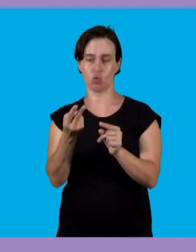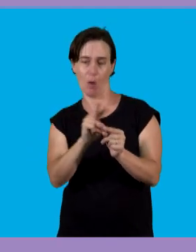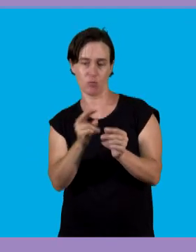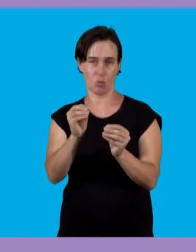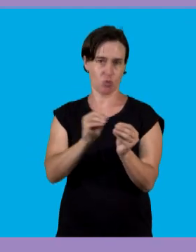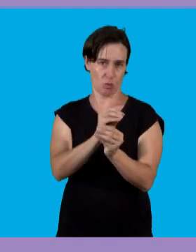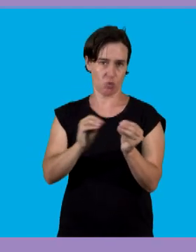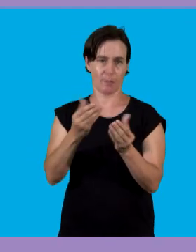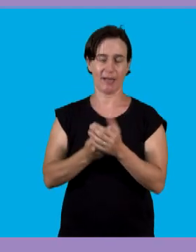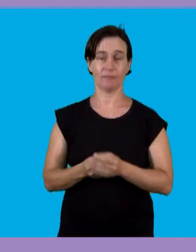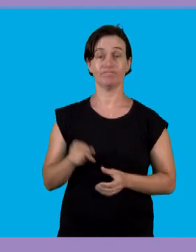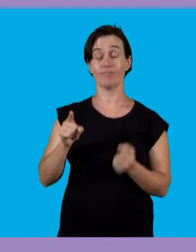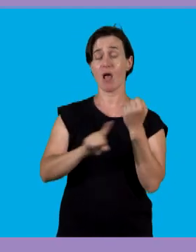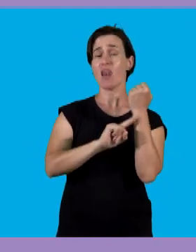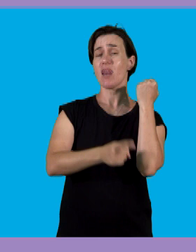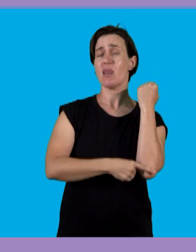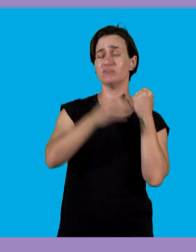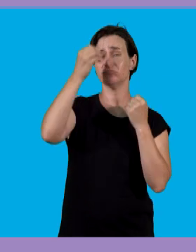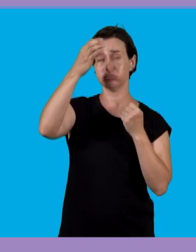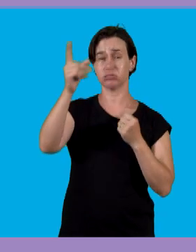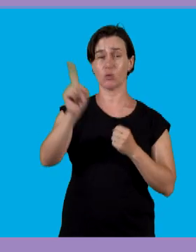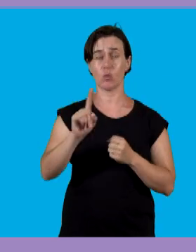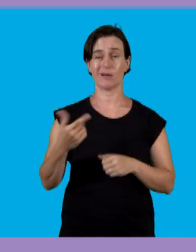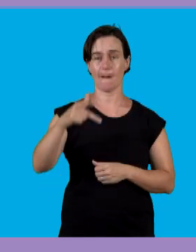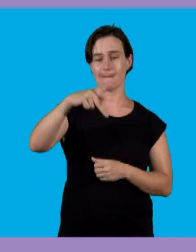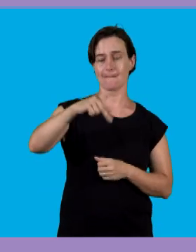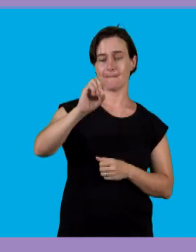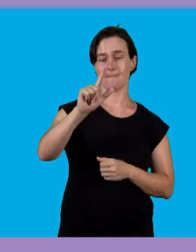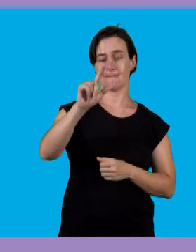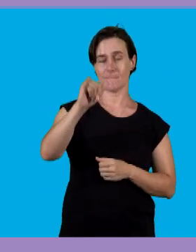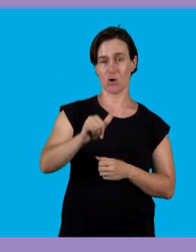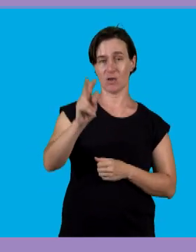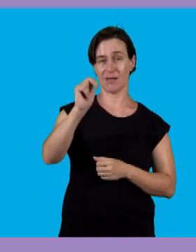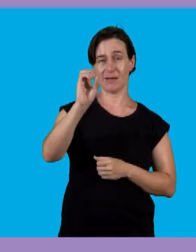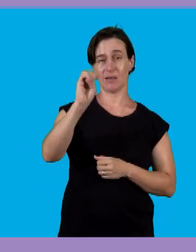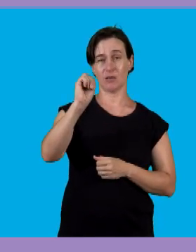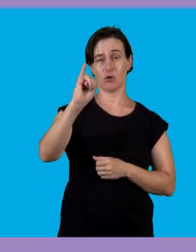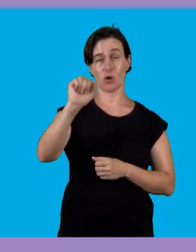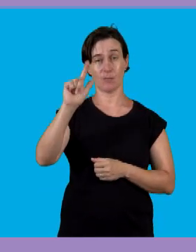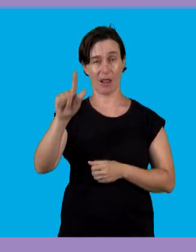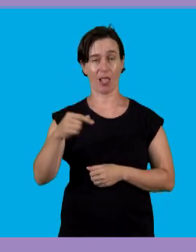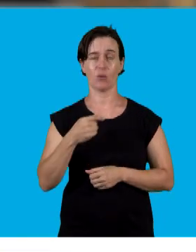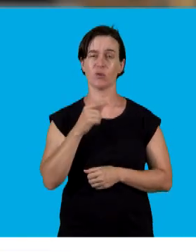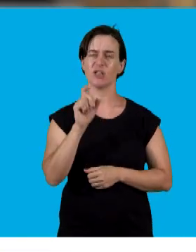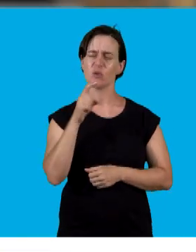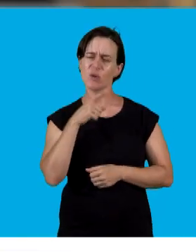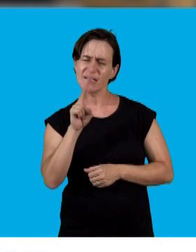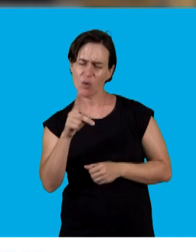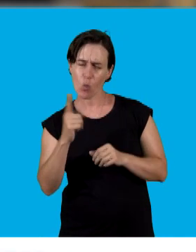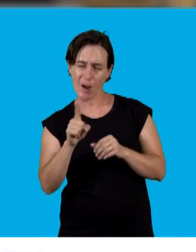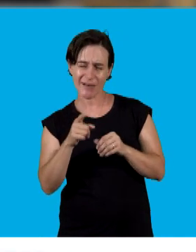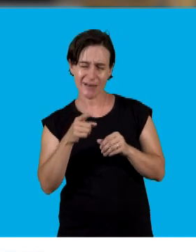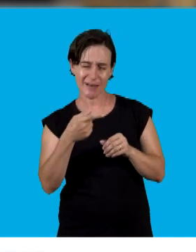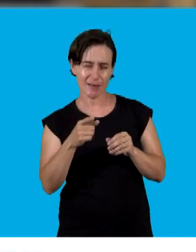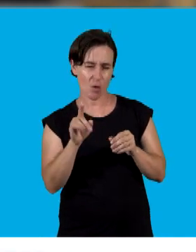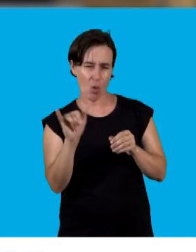last concept on our concept map, and that is the polynomials, where we are going to be looking at what type of